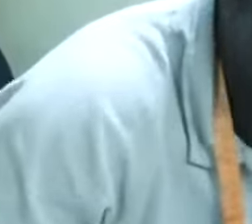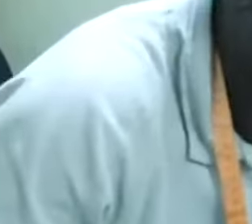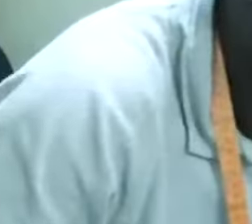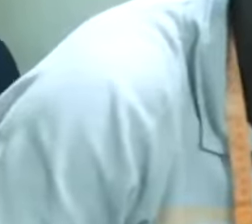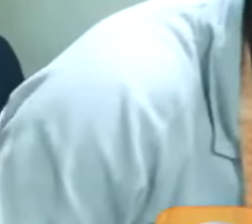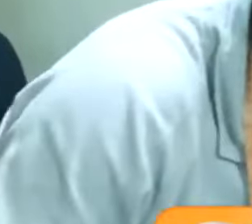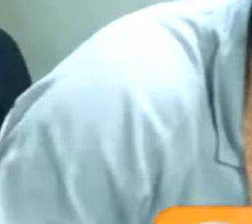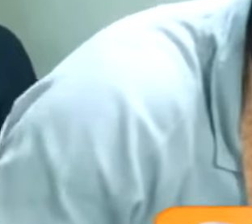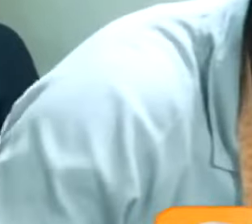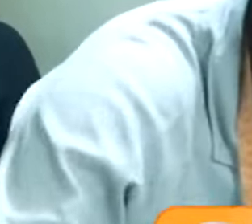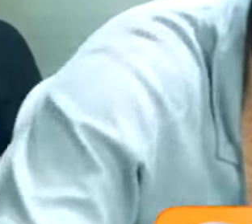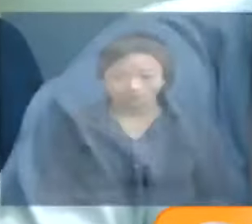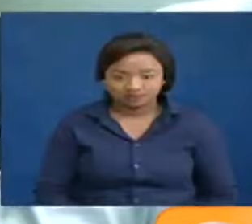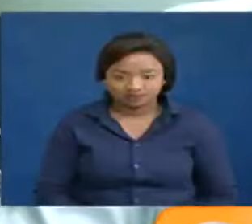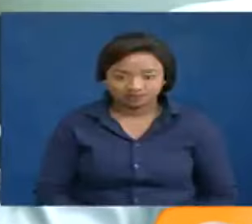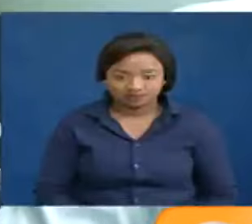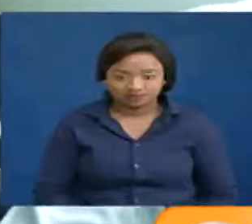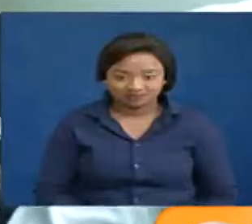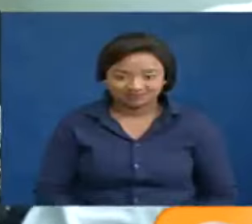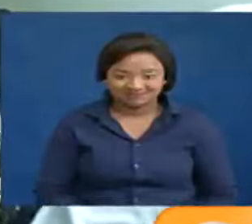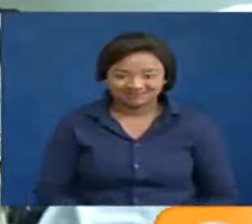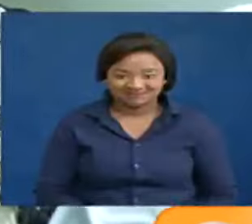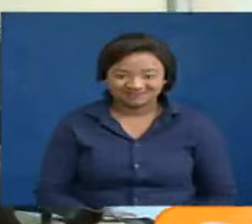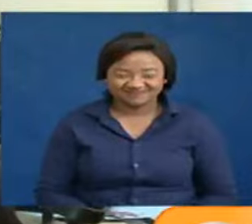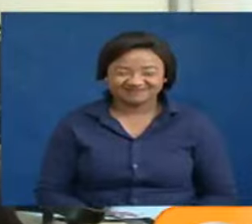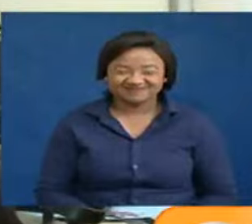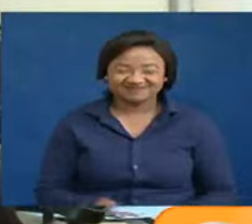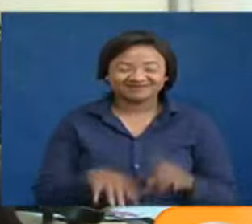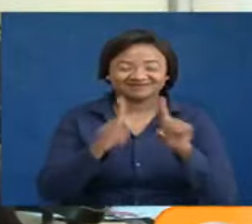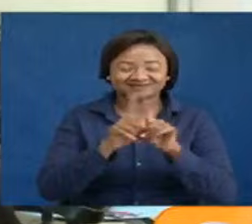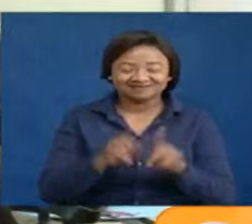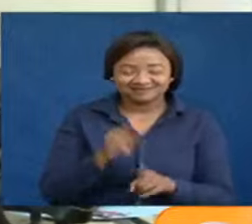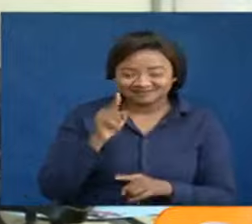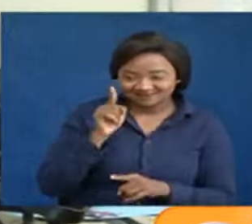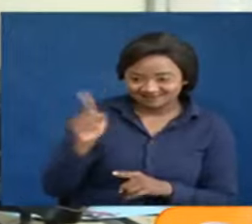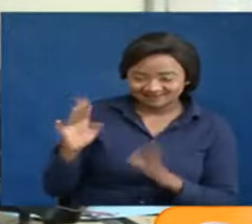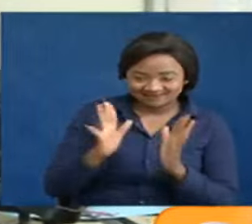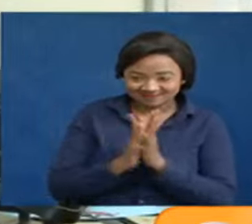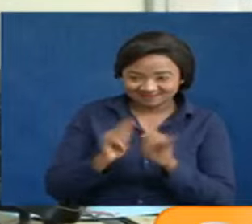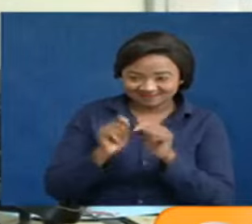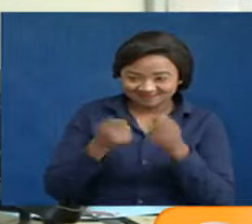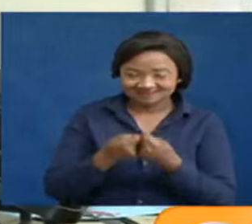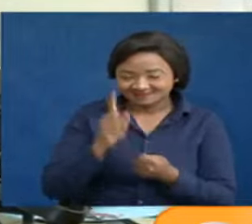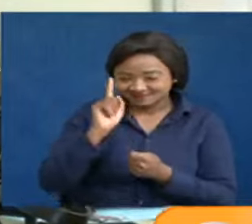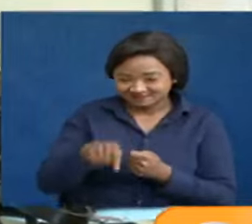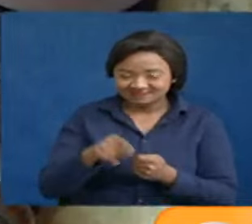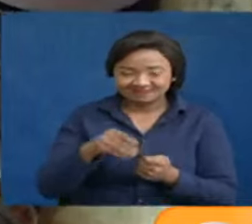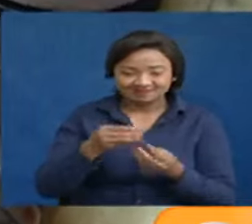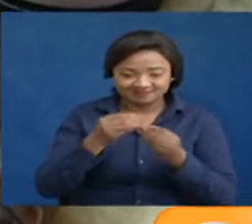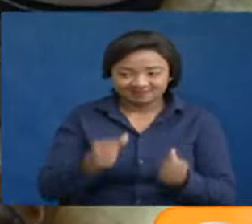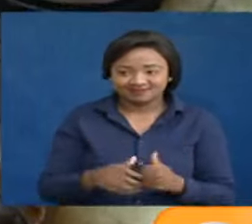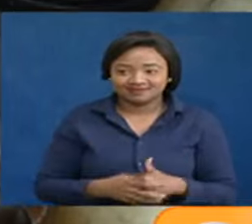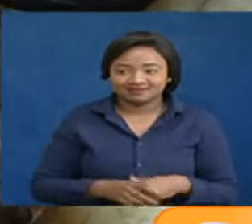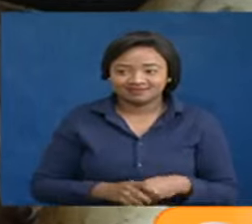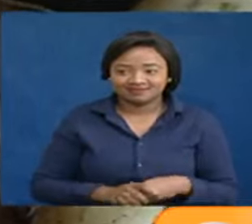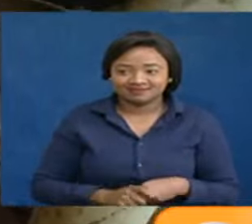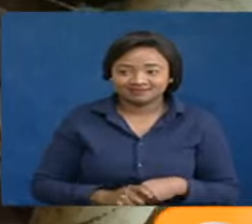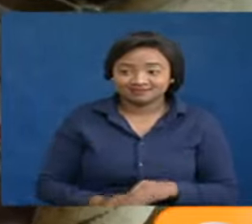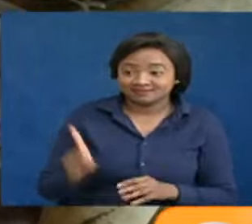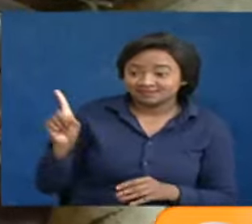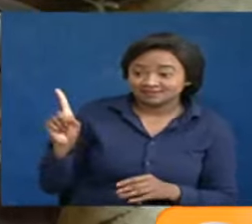At his workshop in Kibra, George Otieno and his team have a deadline to meet a client's order. This is